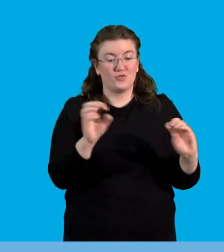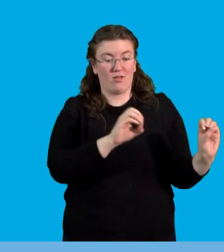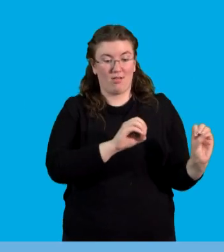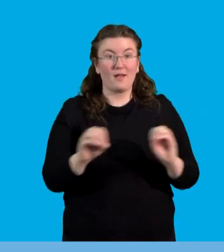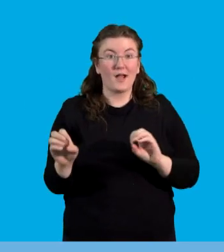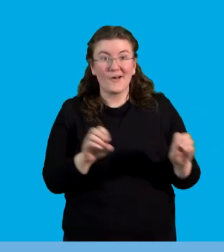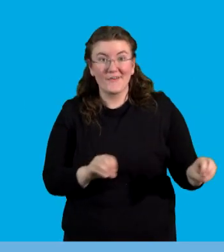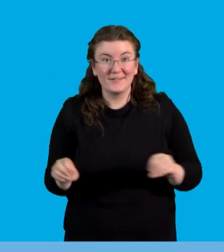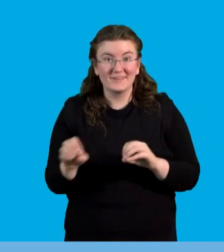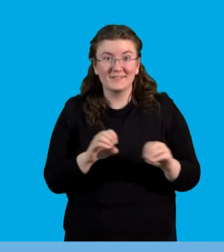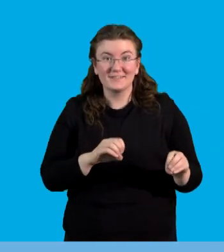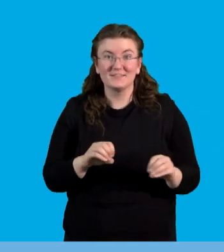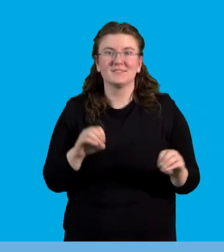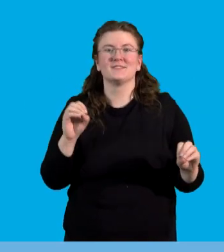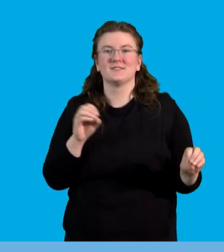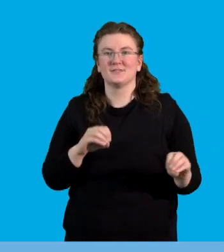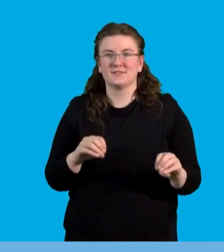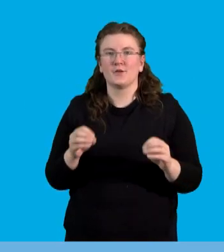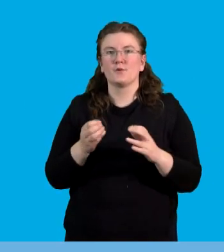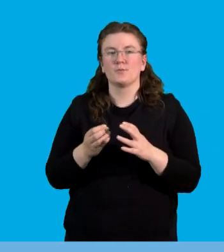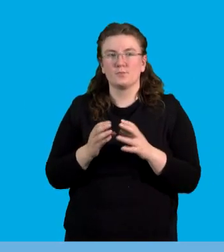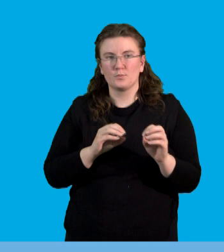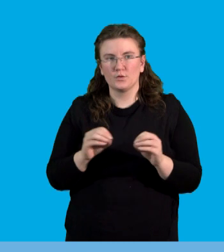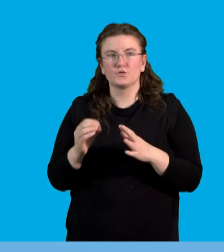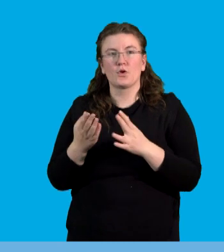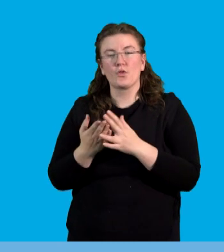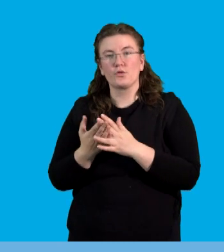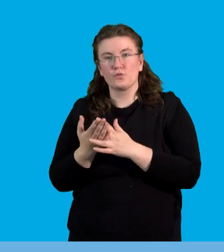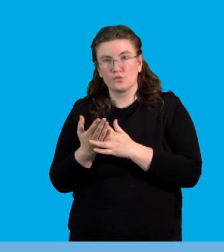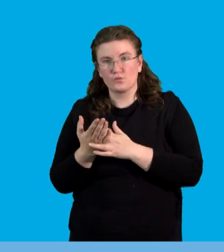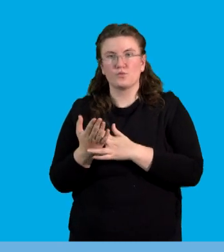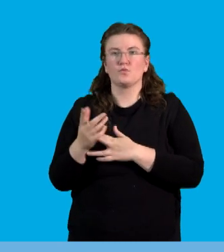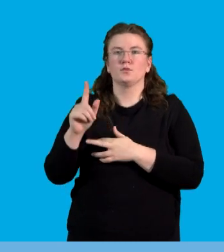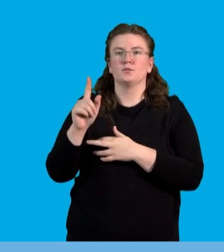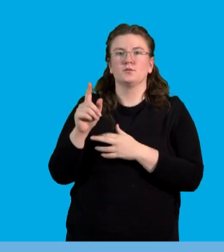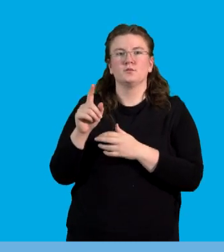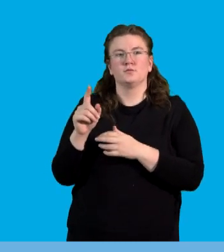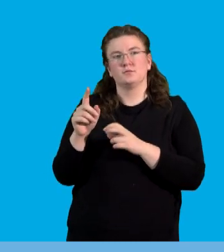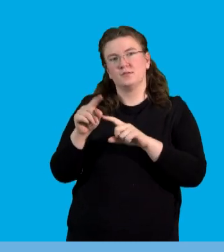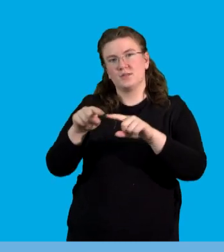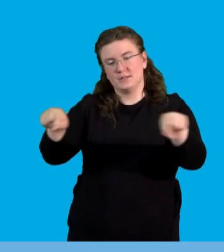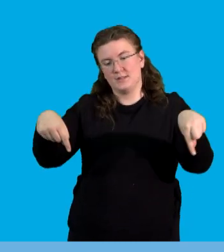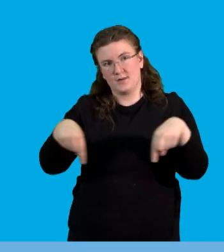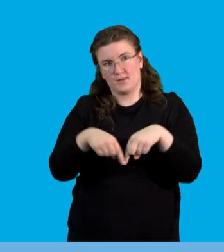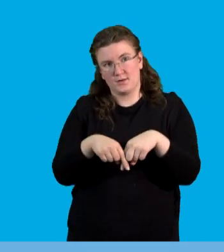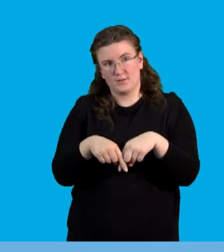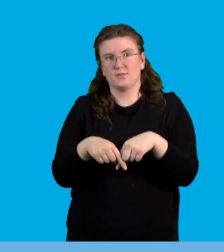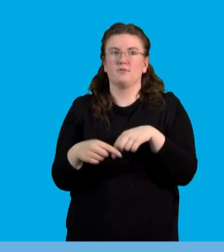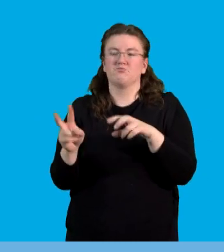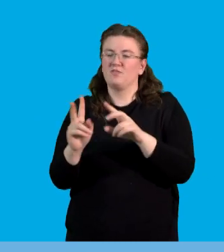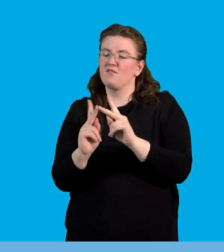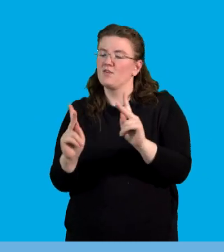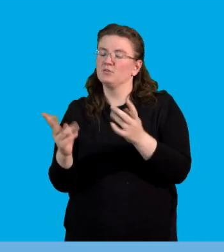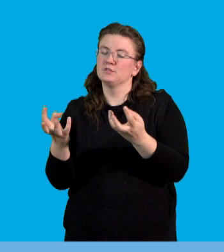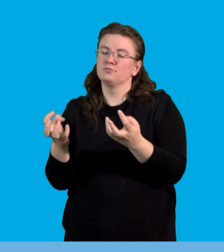transfers electrical energy, which is denoted by E, so E stands for energy, to the electrical appliances in a circuit